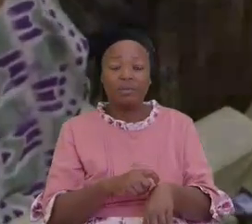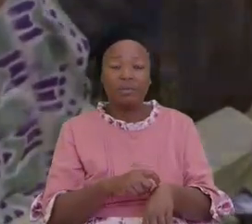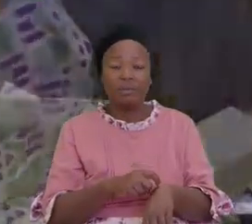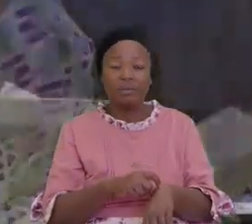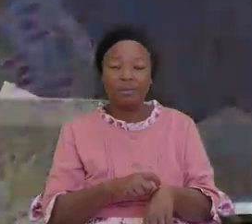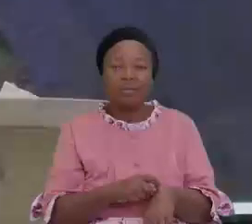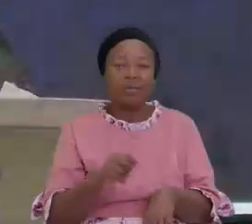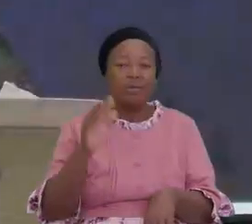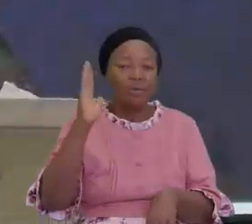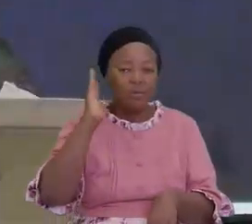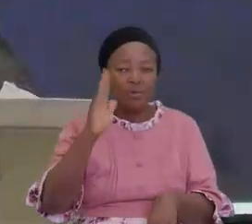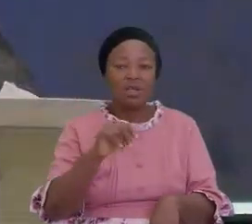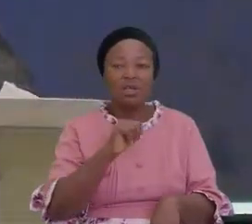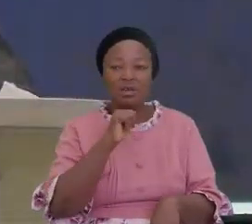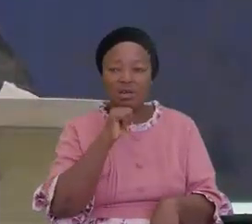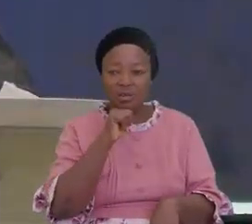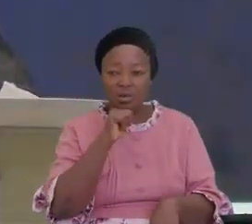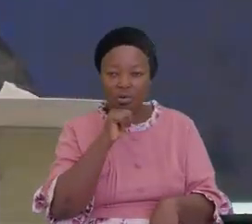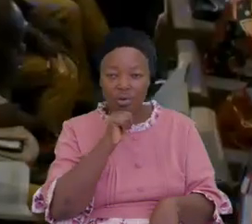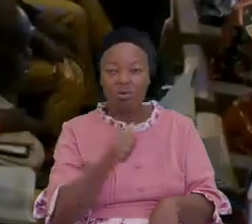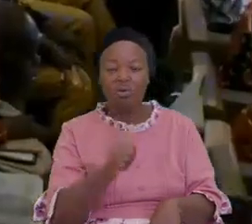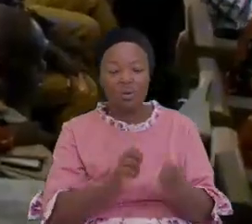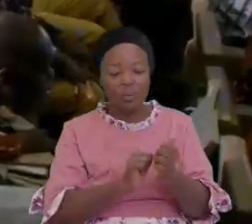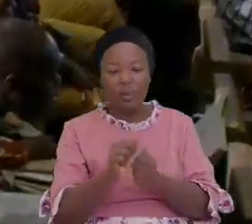will not pass you by.